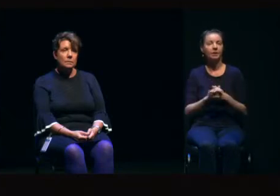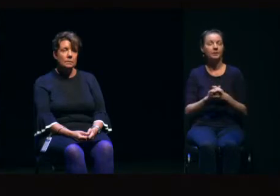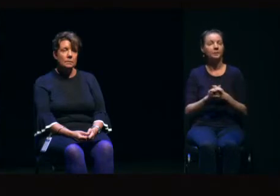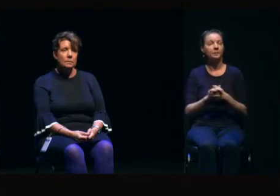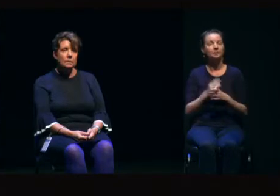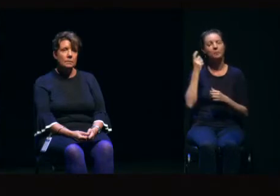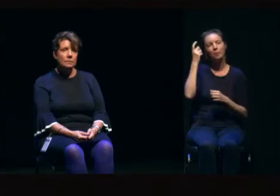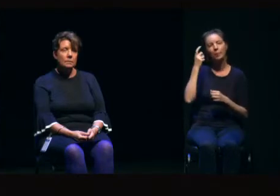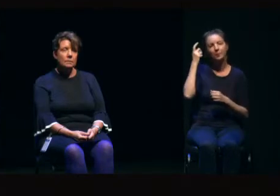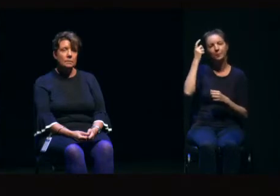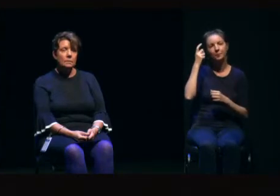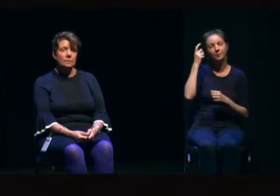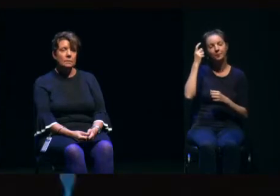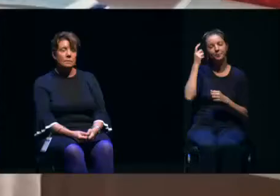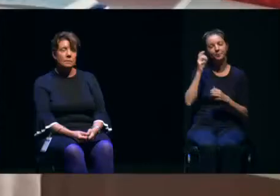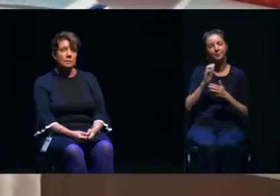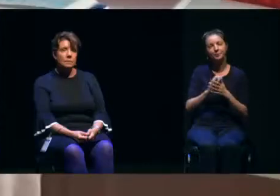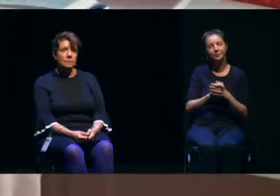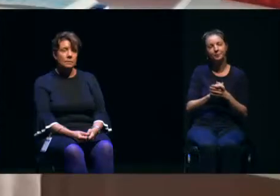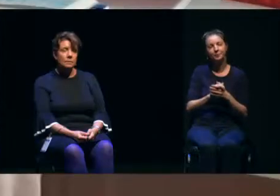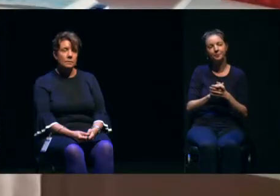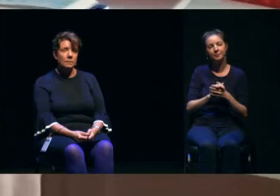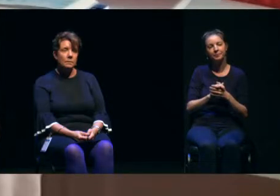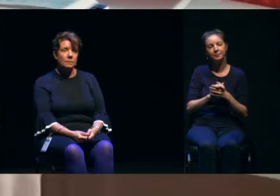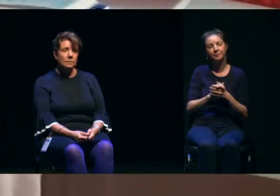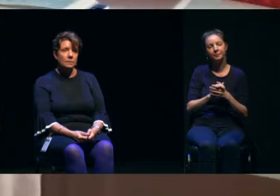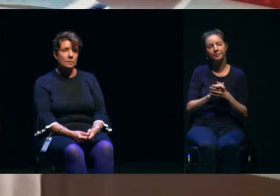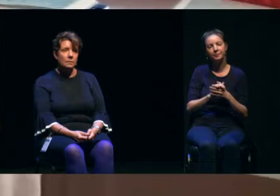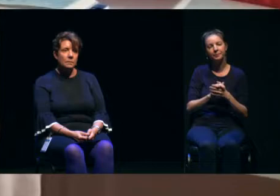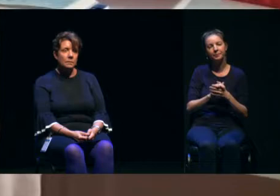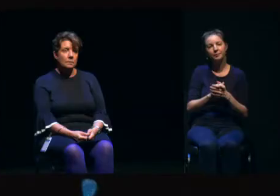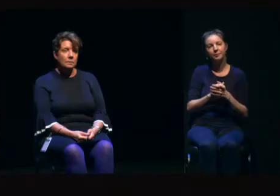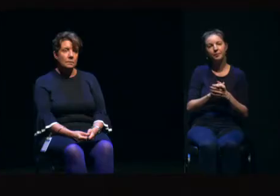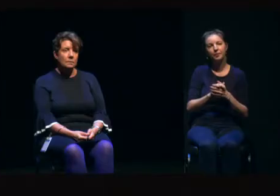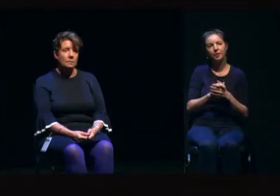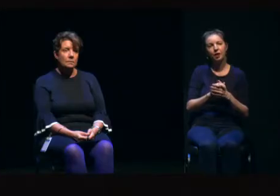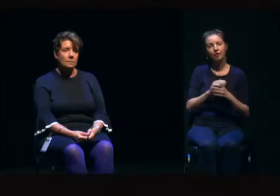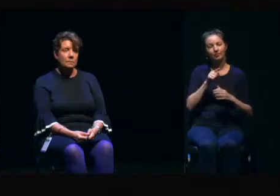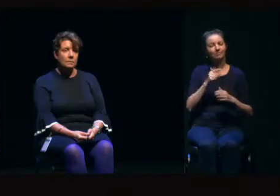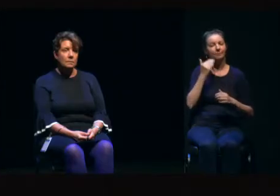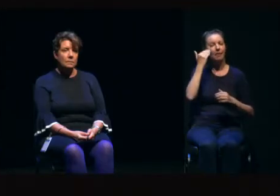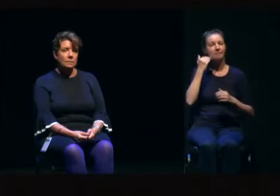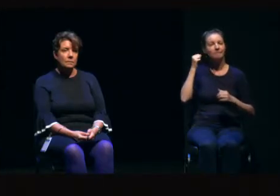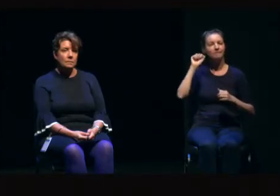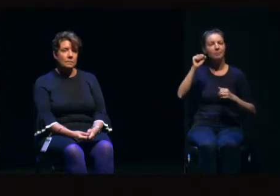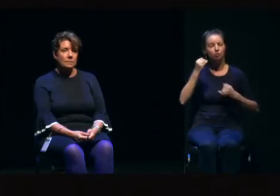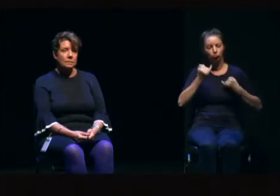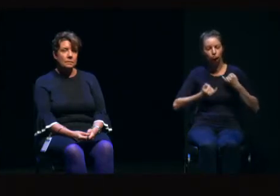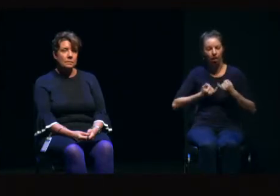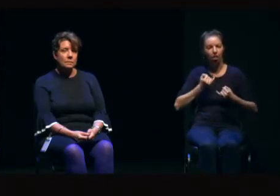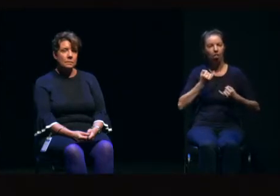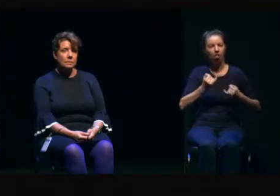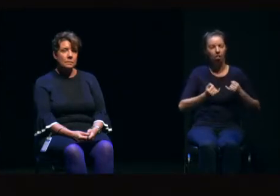I wonder if what in this feminist struggle, and it is still a struggle even after all these